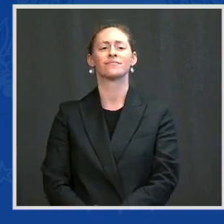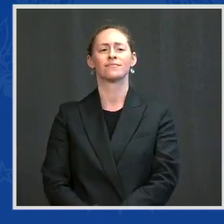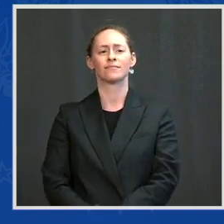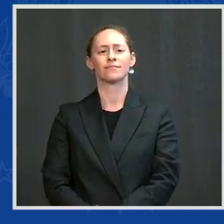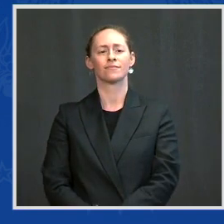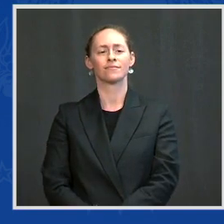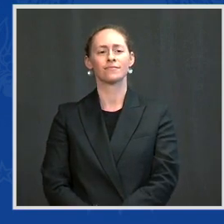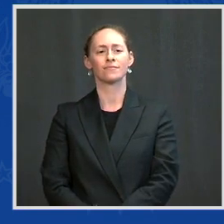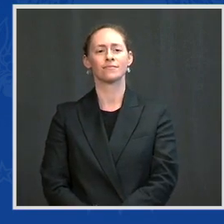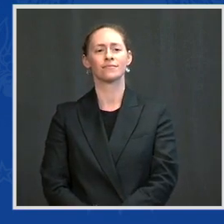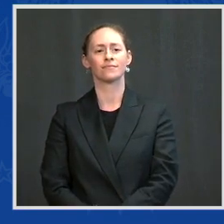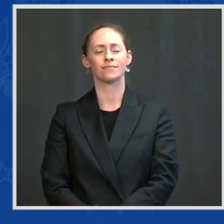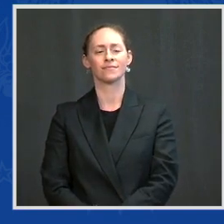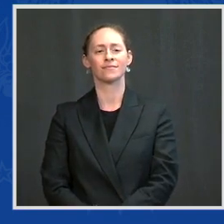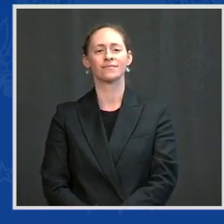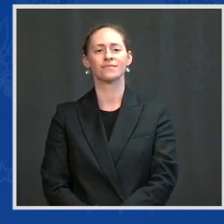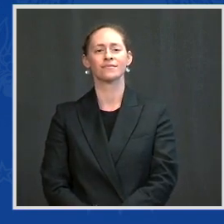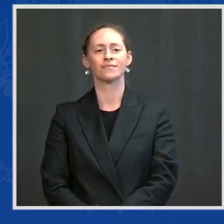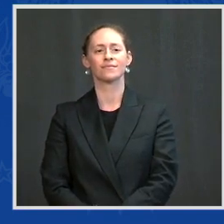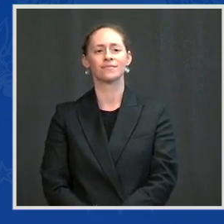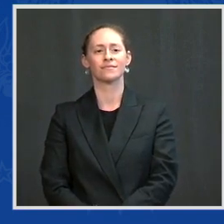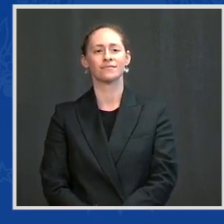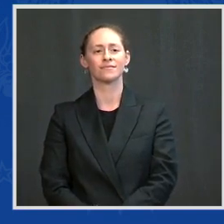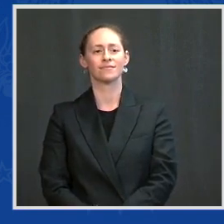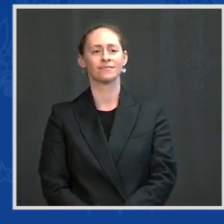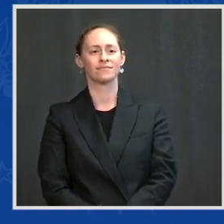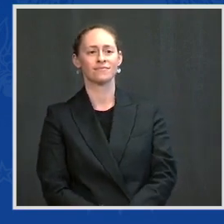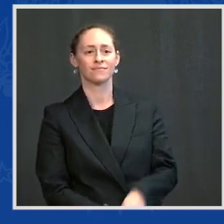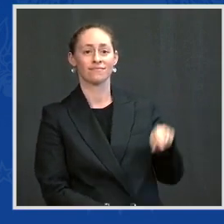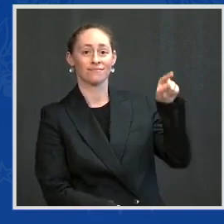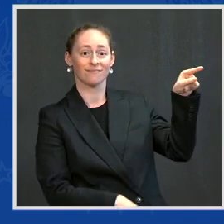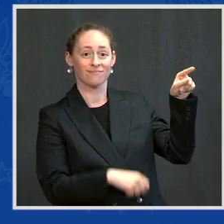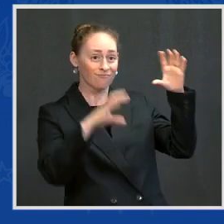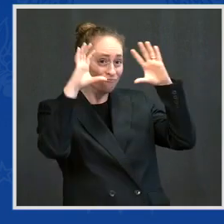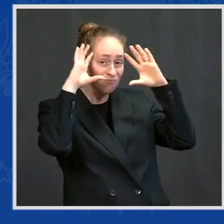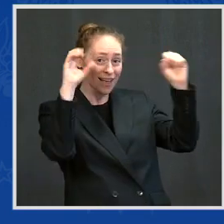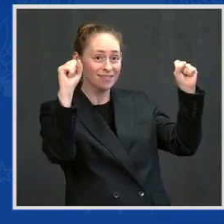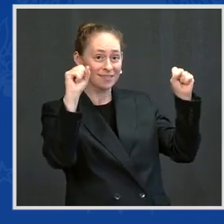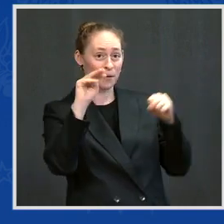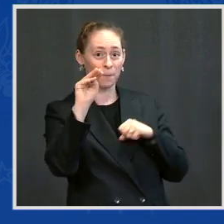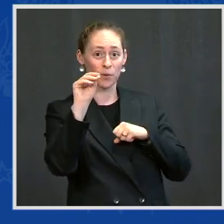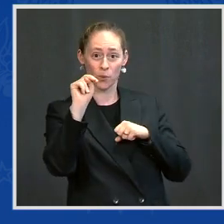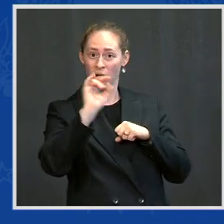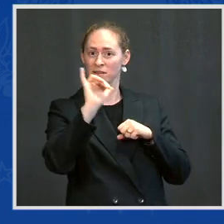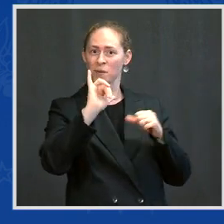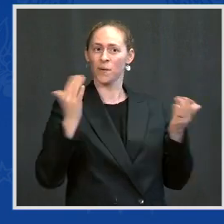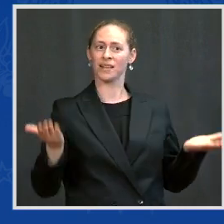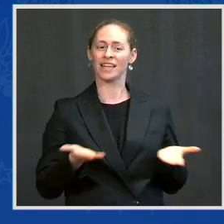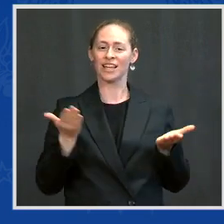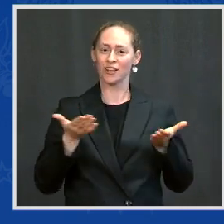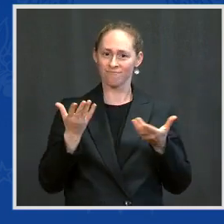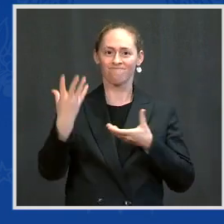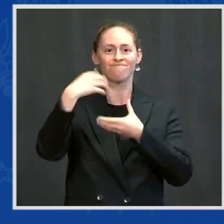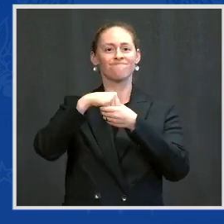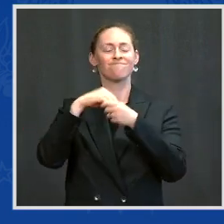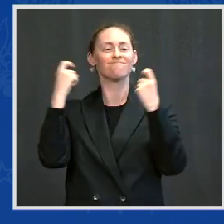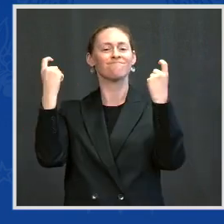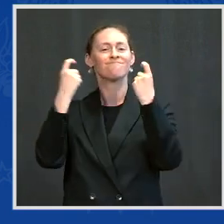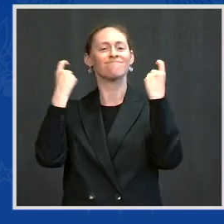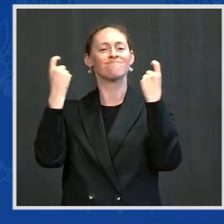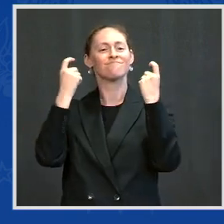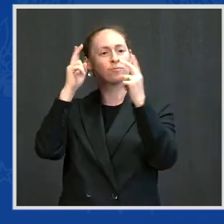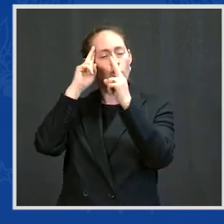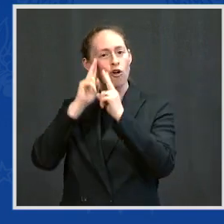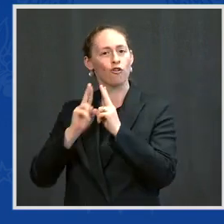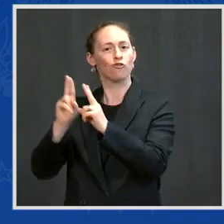this room that awarding the Medal of Honor to a veteran of the Korean War, a true American hero,